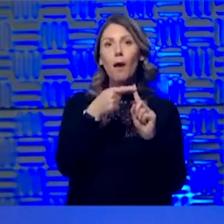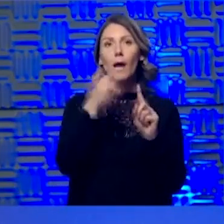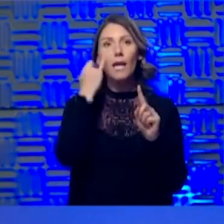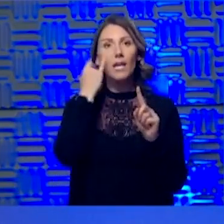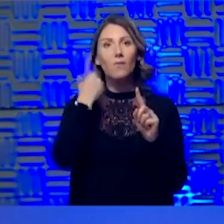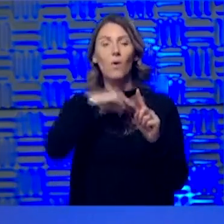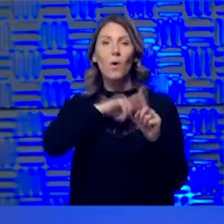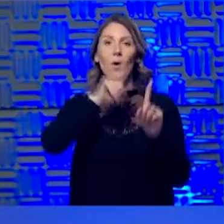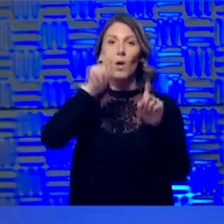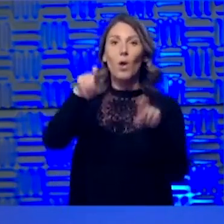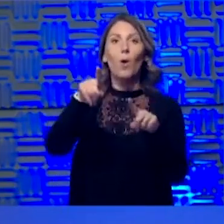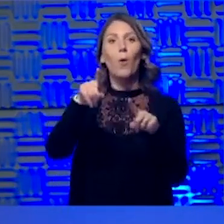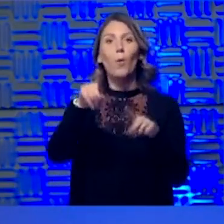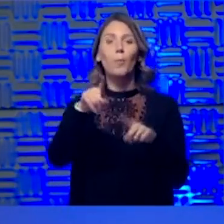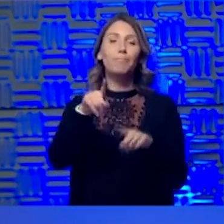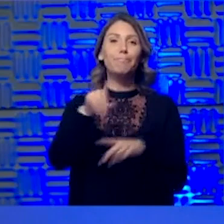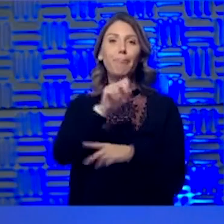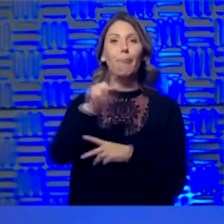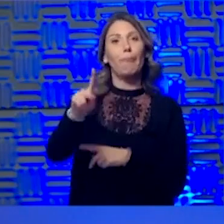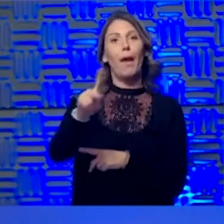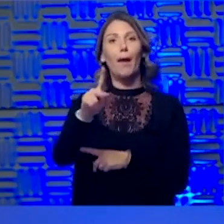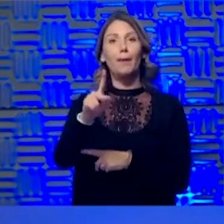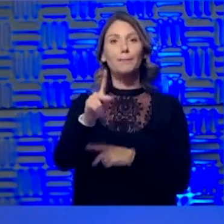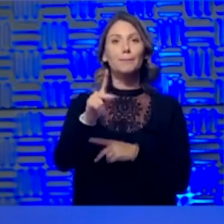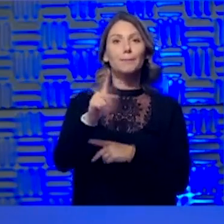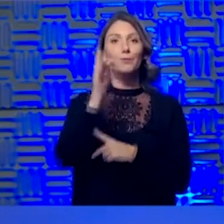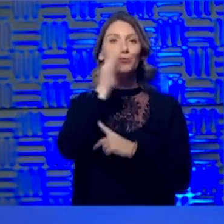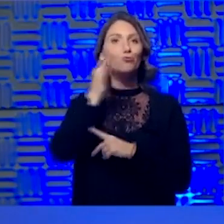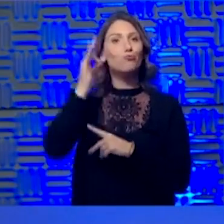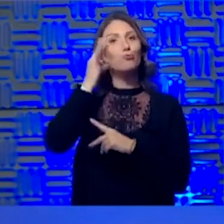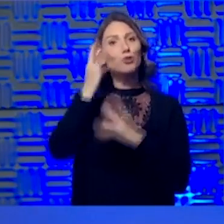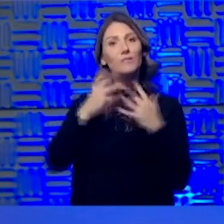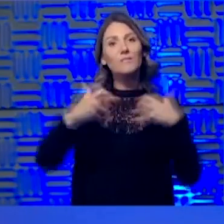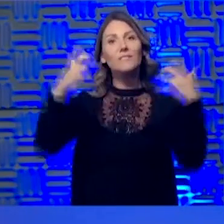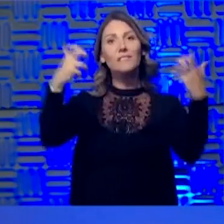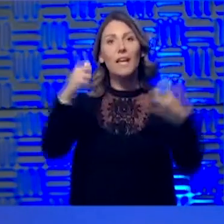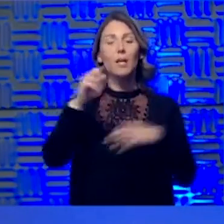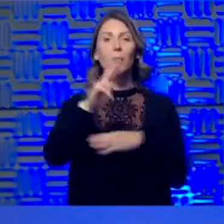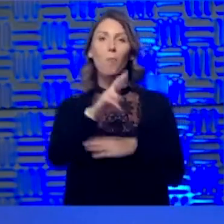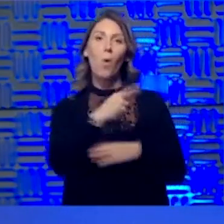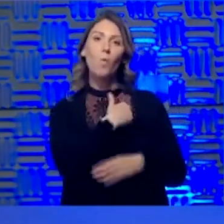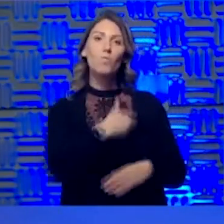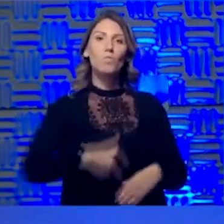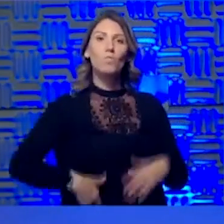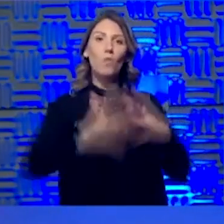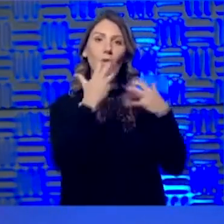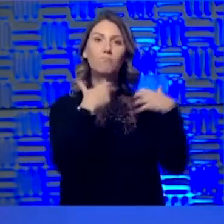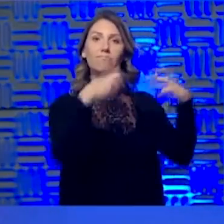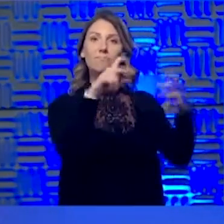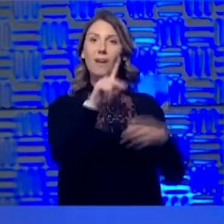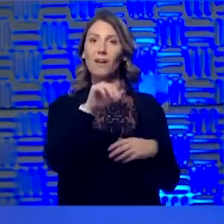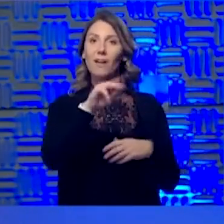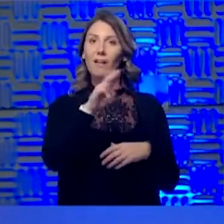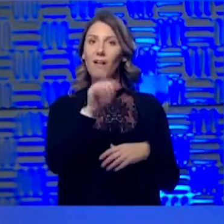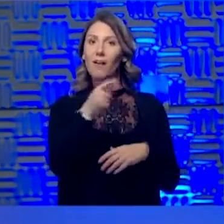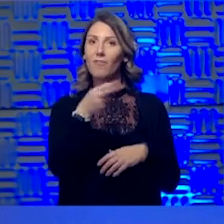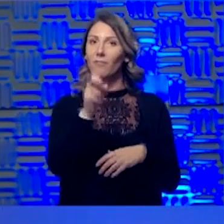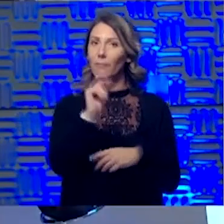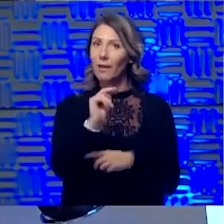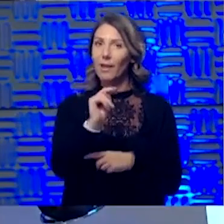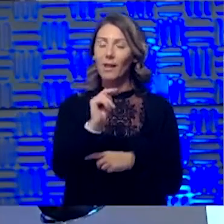to Arrowhead and we want to get back to Kaufman. There's things that we have to consider and keep it all on the table so that we can eventually get back out